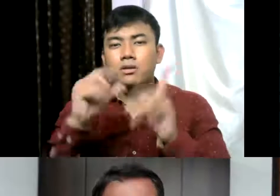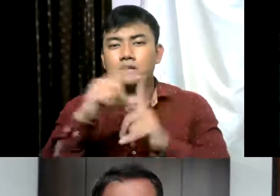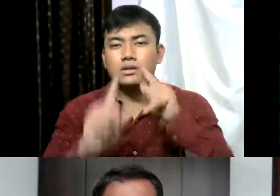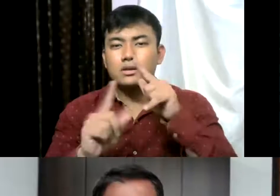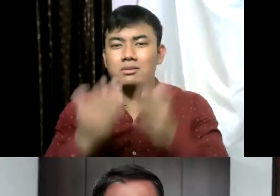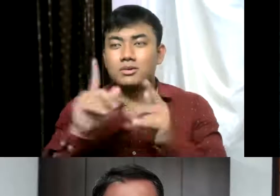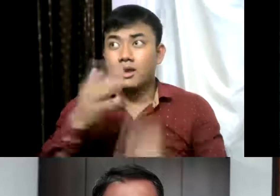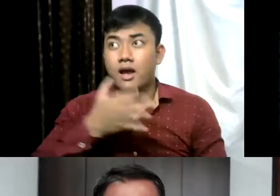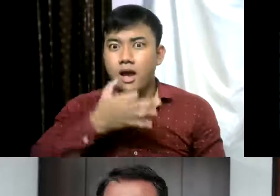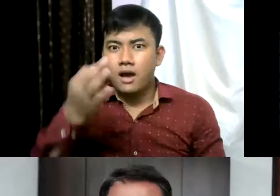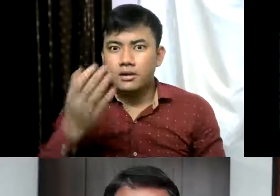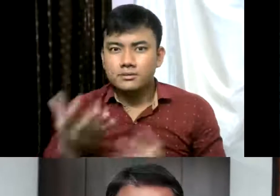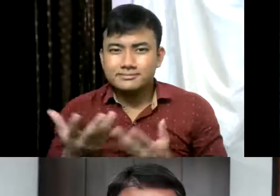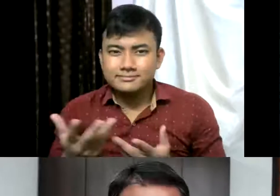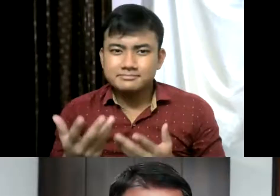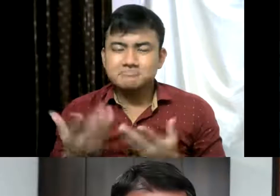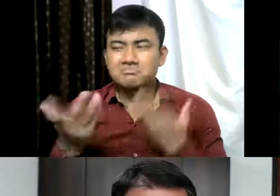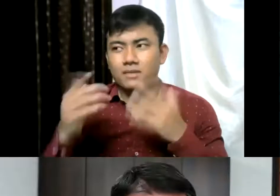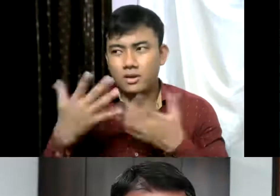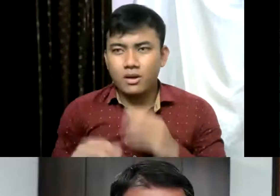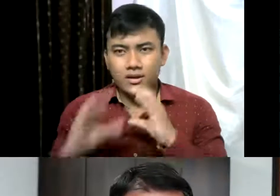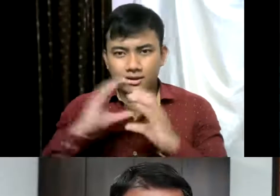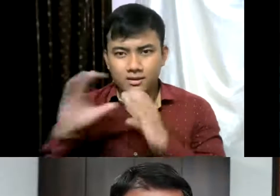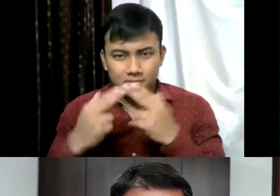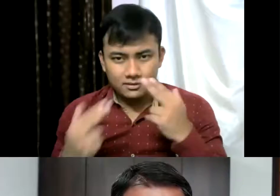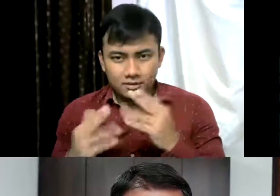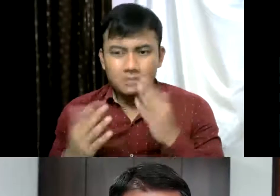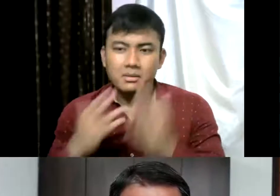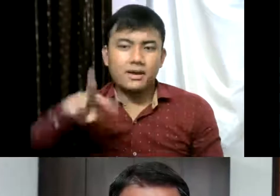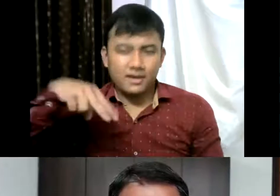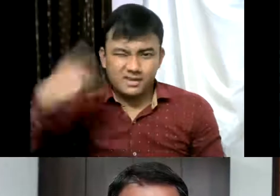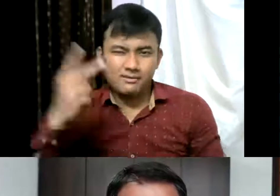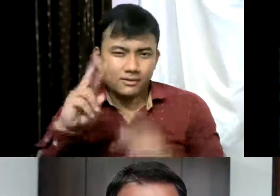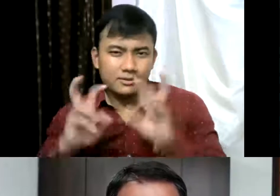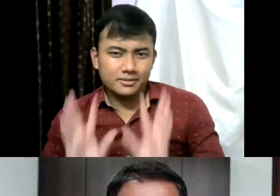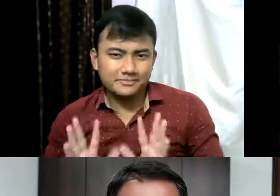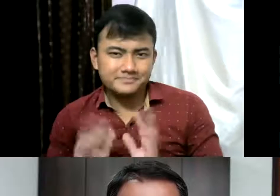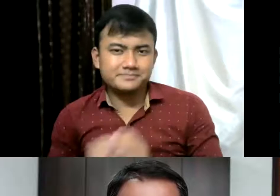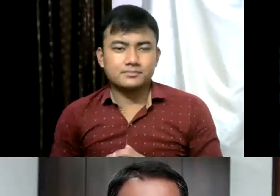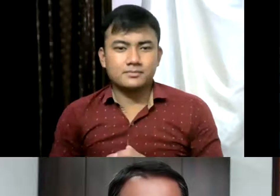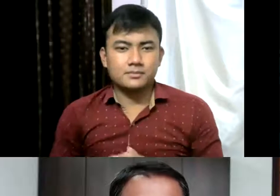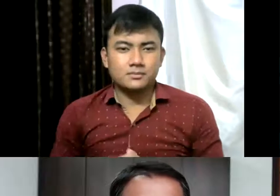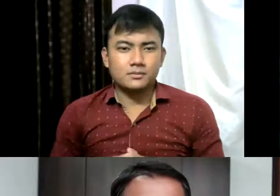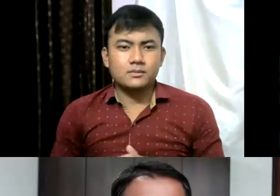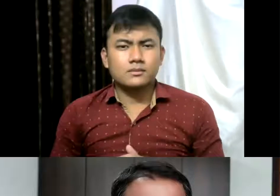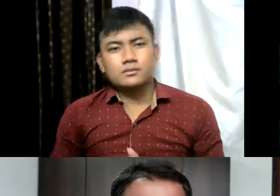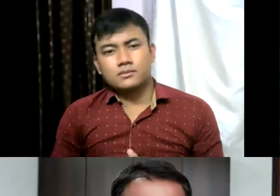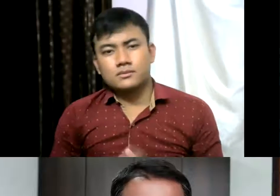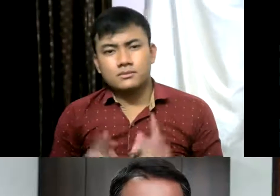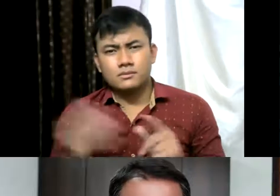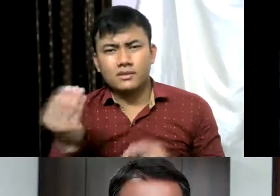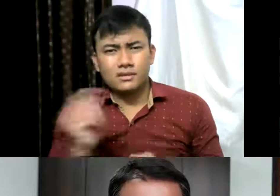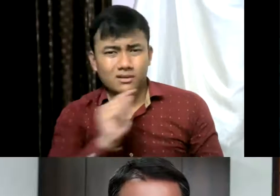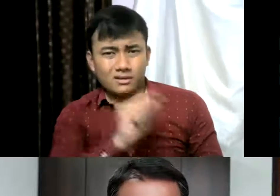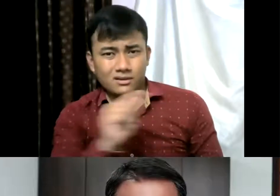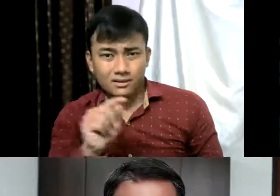days, but we will come to that discussion later on, maybe in another conversation. But those kinds of forms